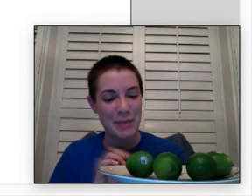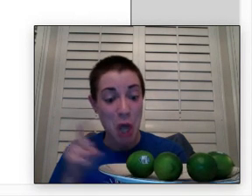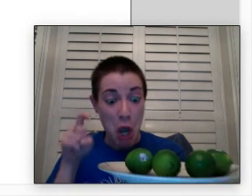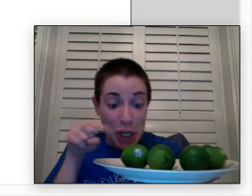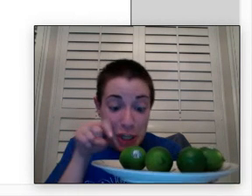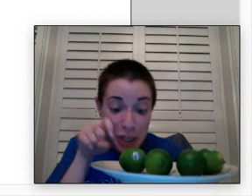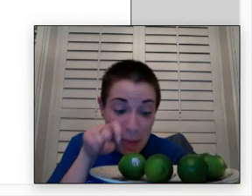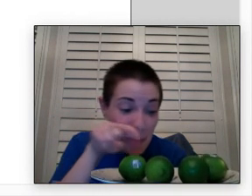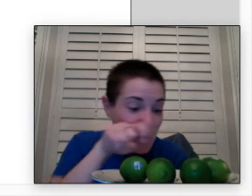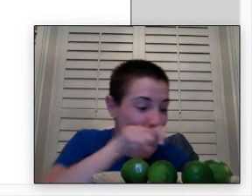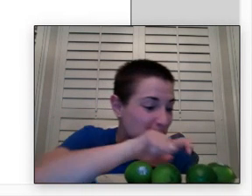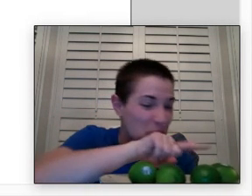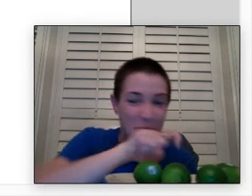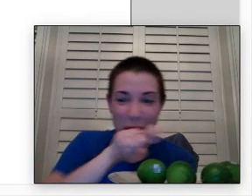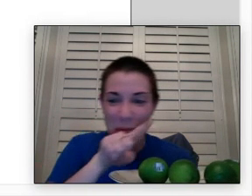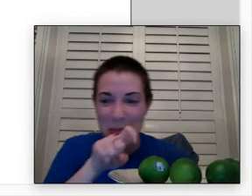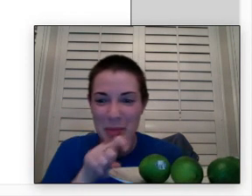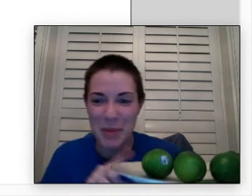limes.